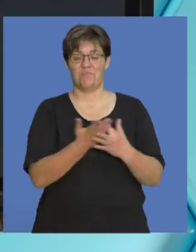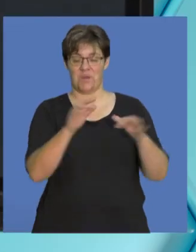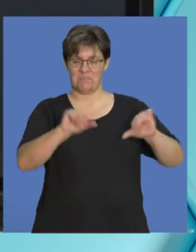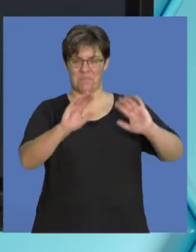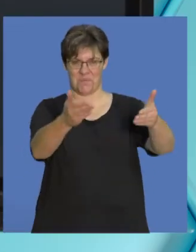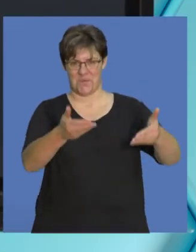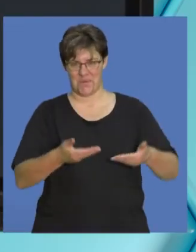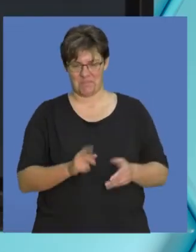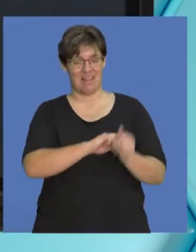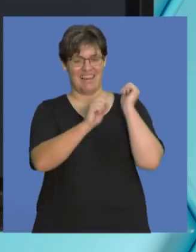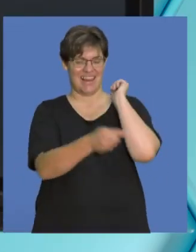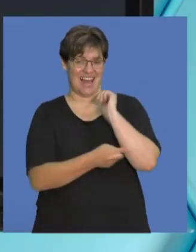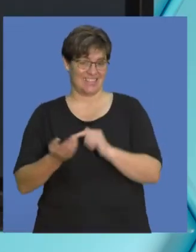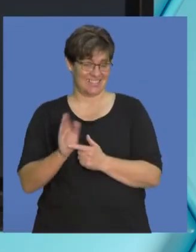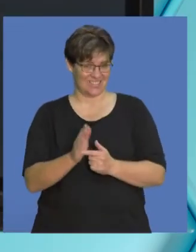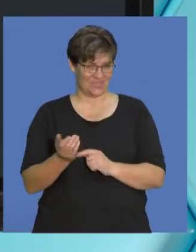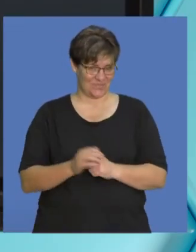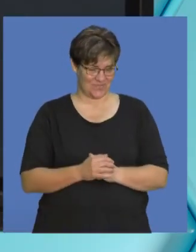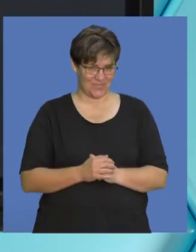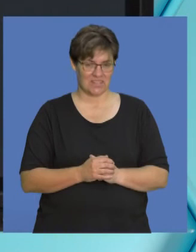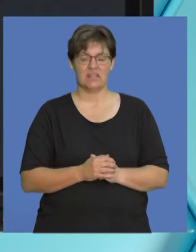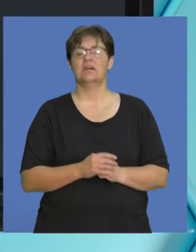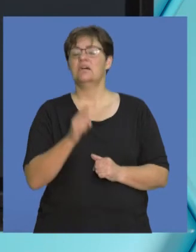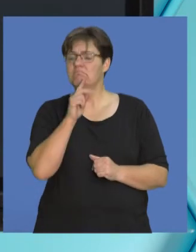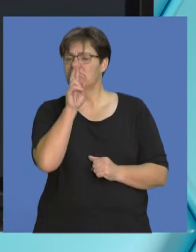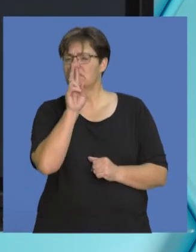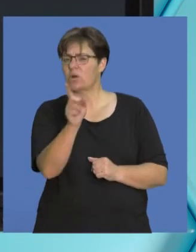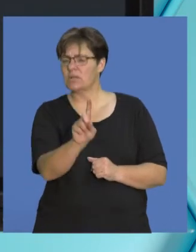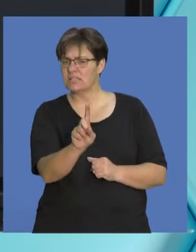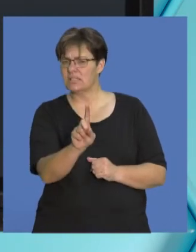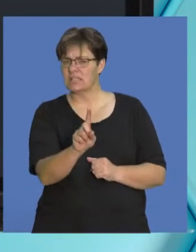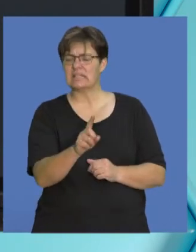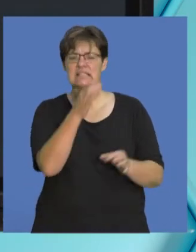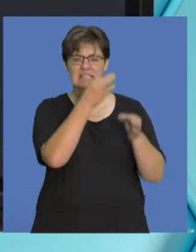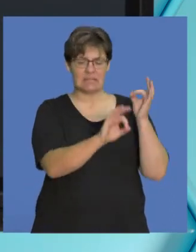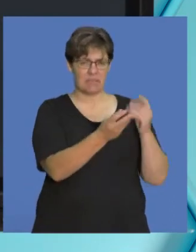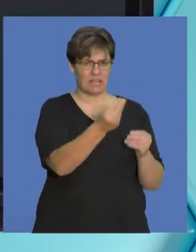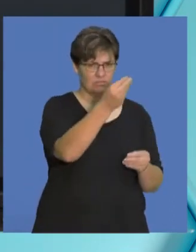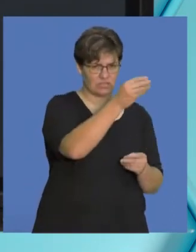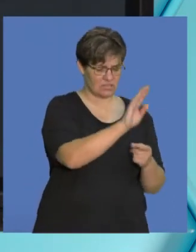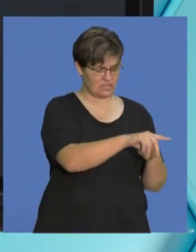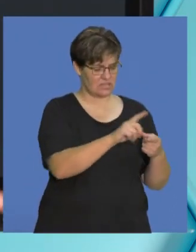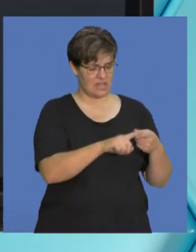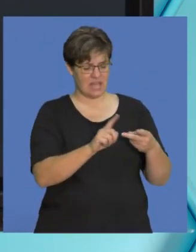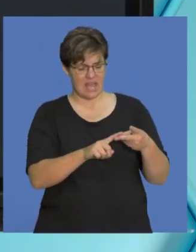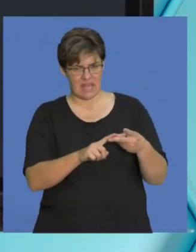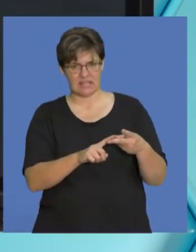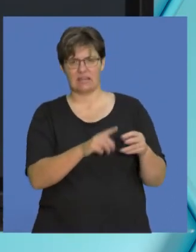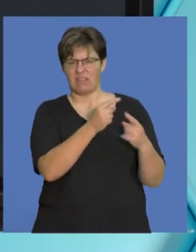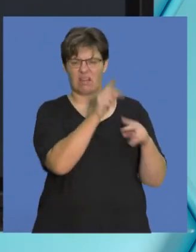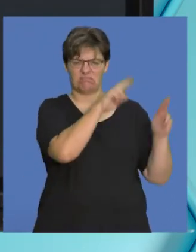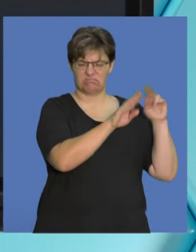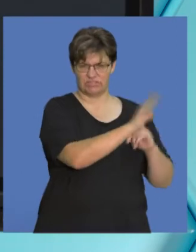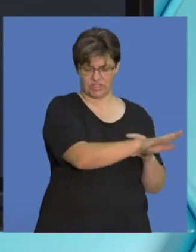Hi guys, welcome to the last segment of our show. So we've looked at simple interest and some revision under